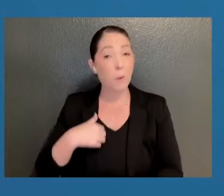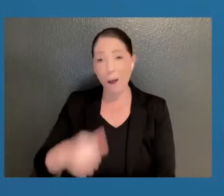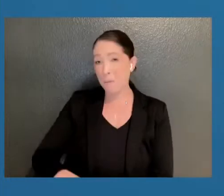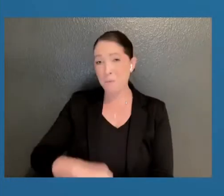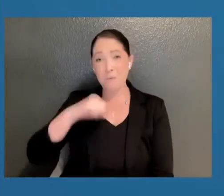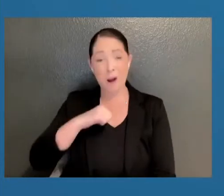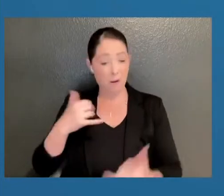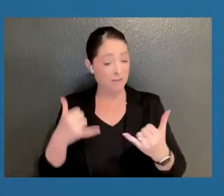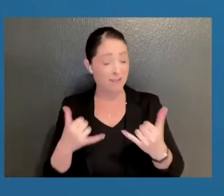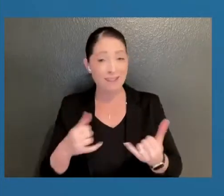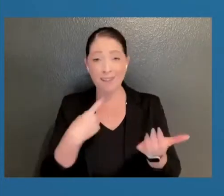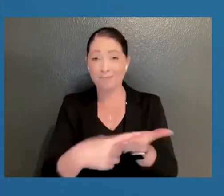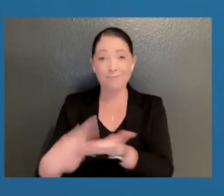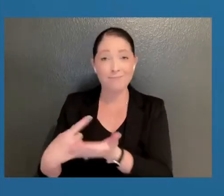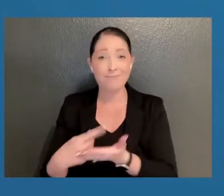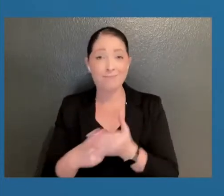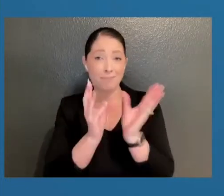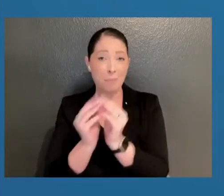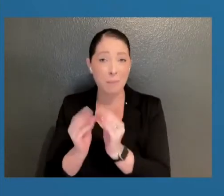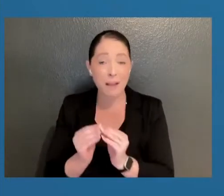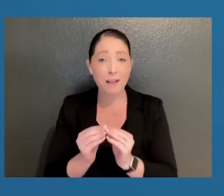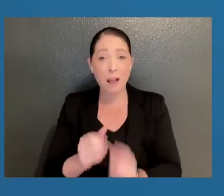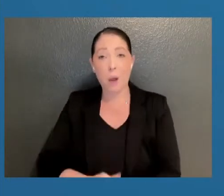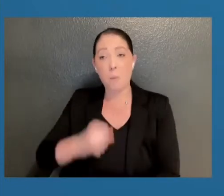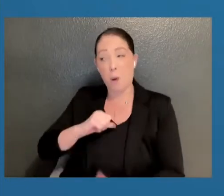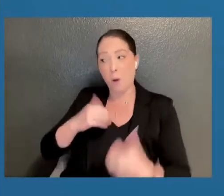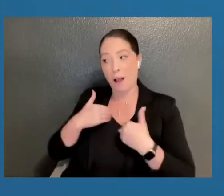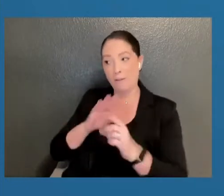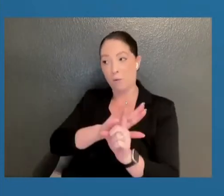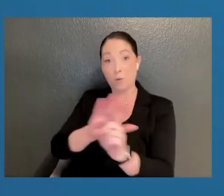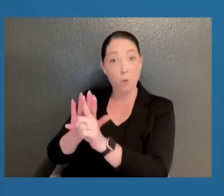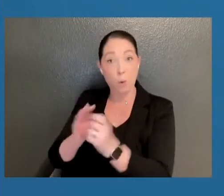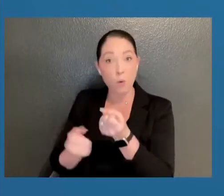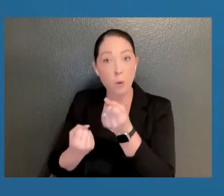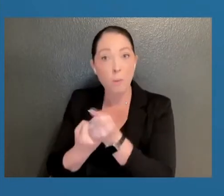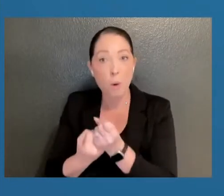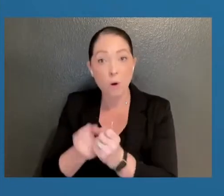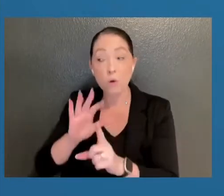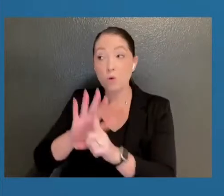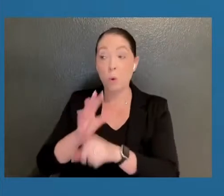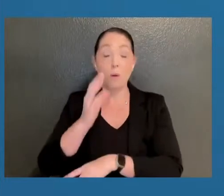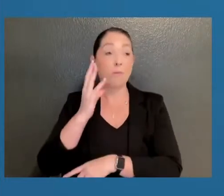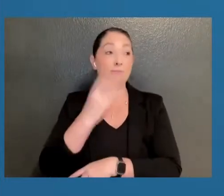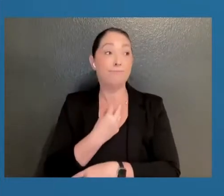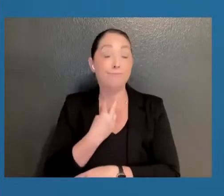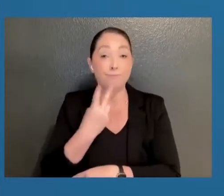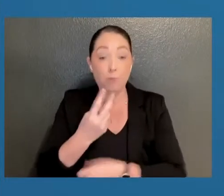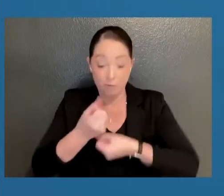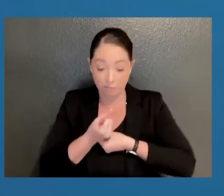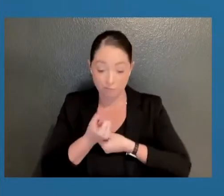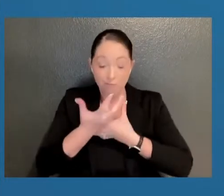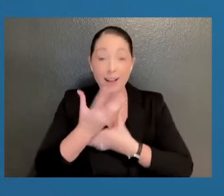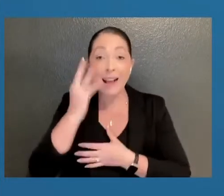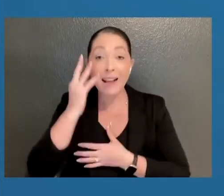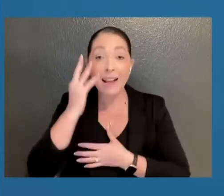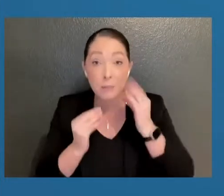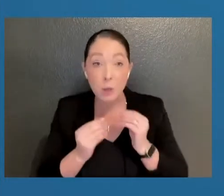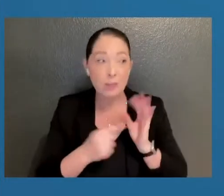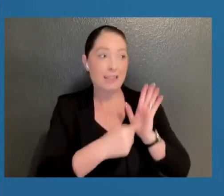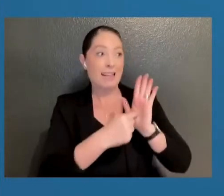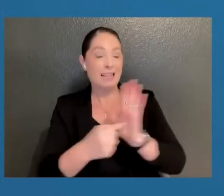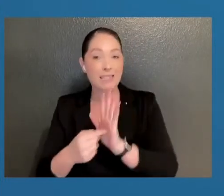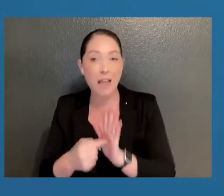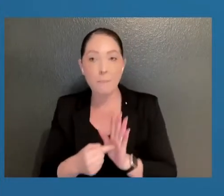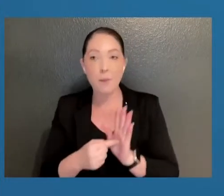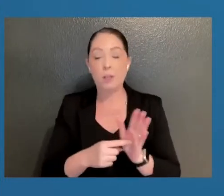of you have your support. And we need to take your voices and your experiences and your examples of where these cases have gone in the